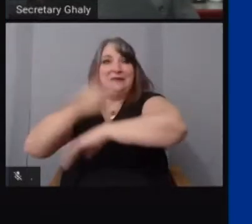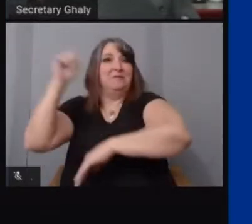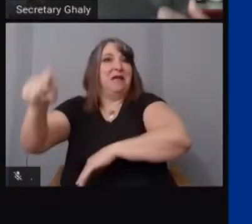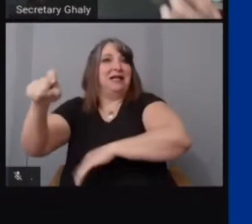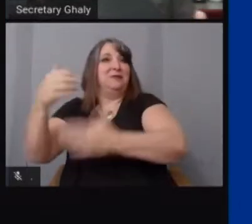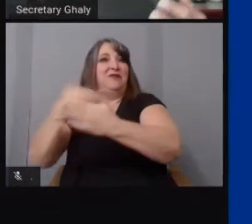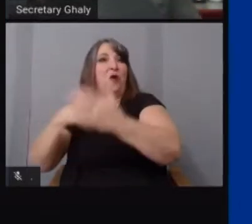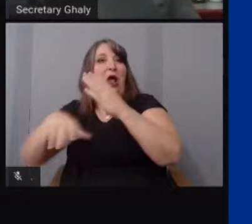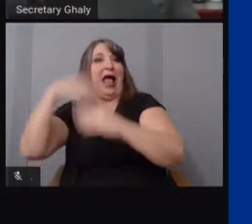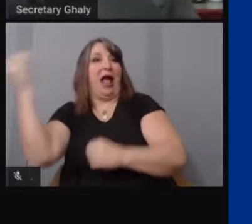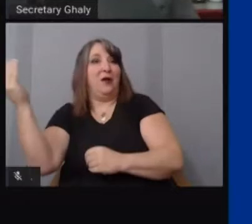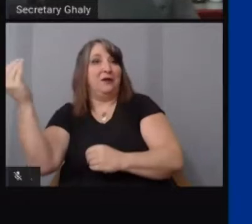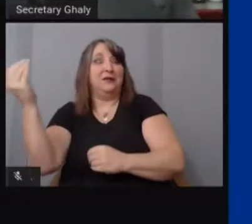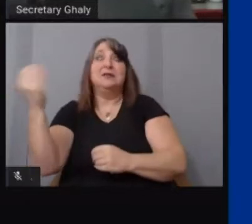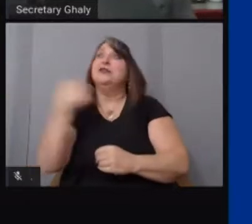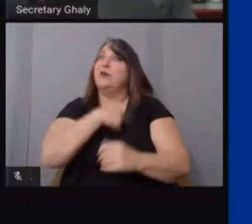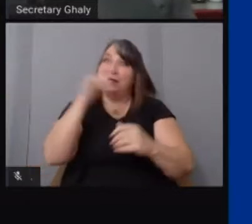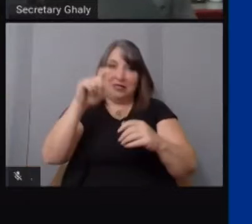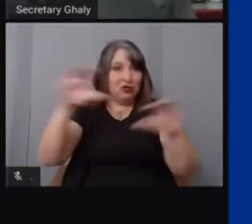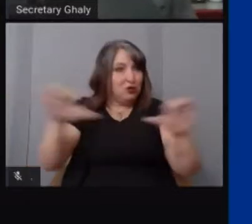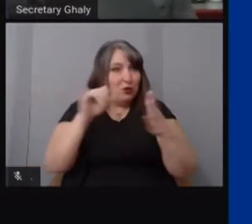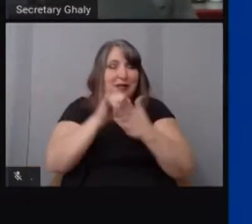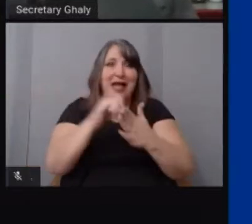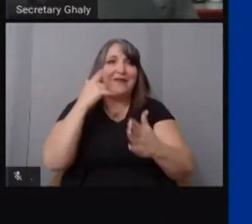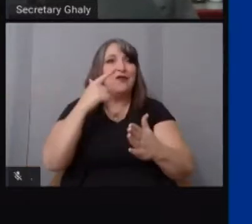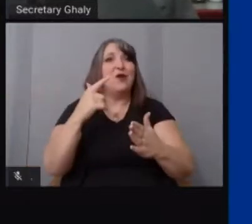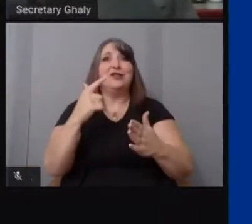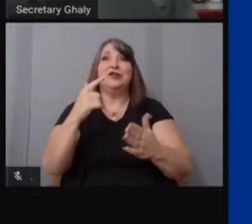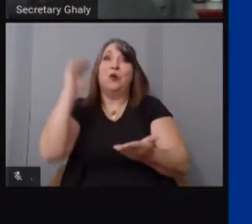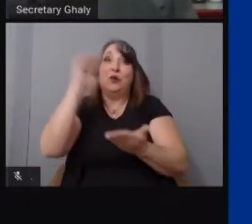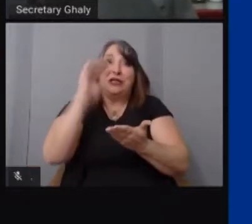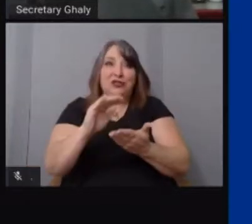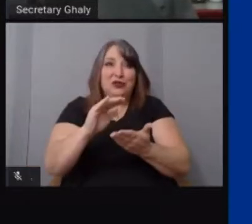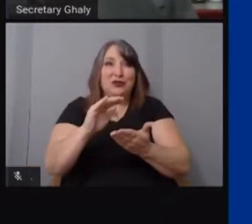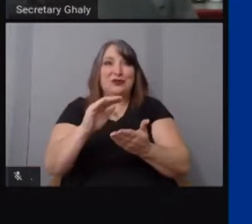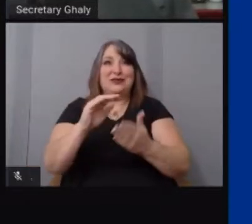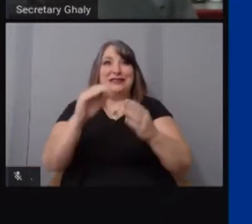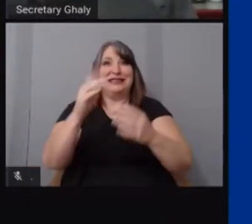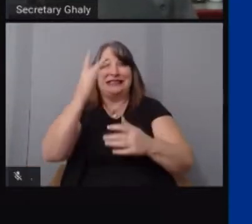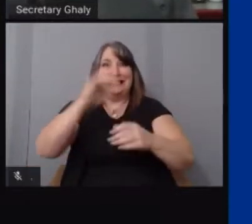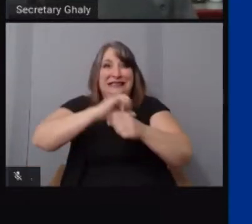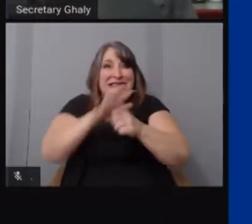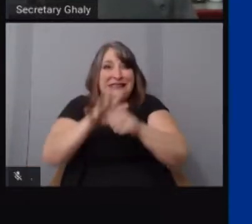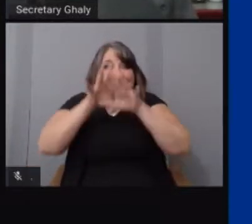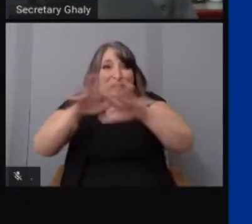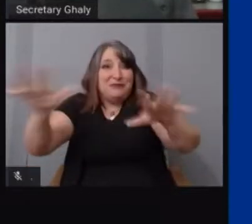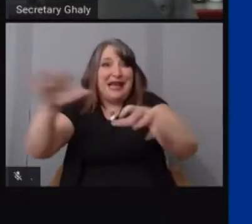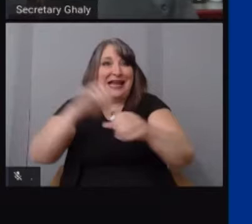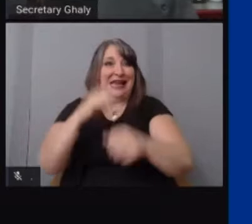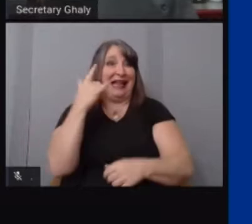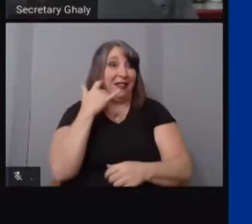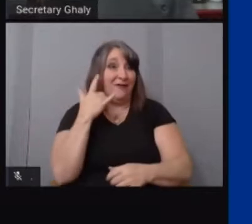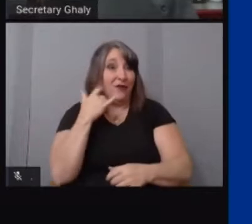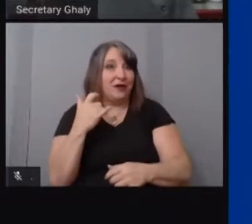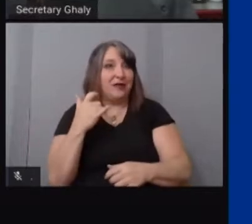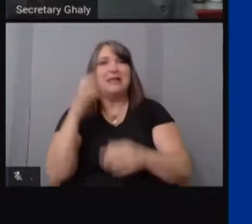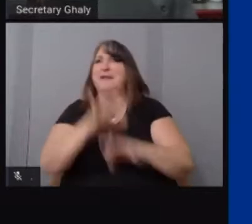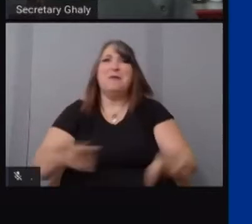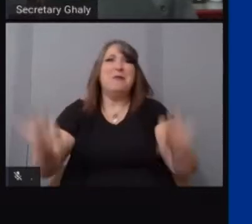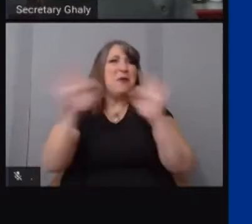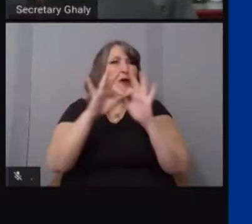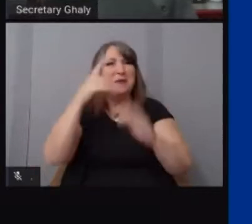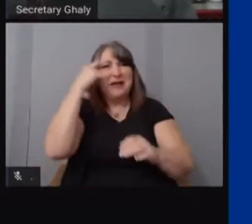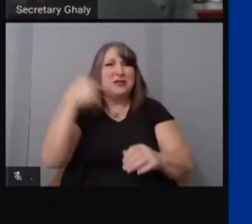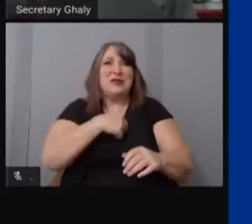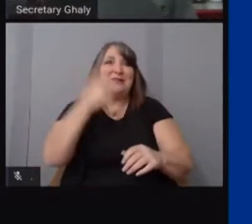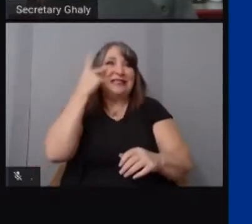can add to our toolkit to reduce spread in California. This is especially important as we've seen test